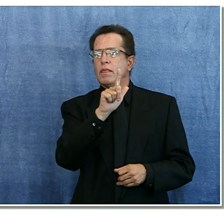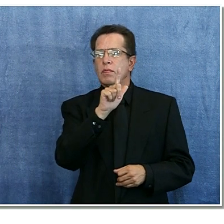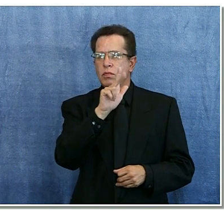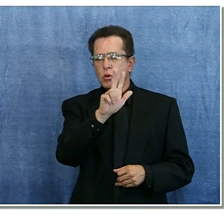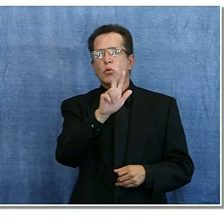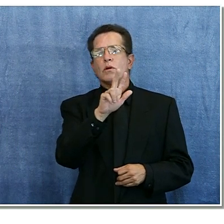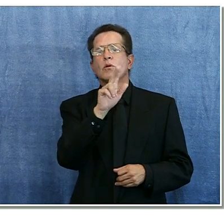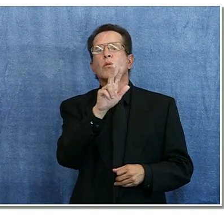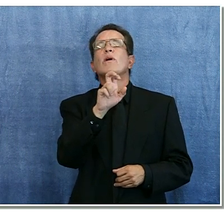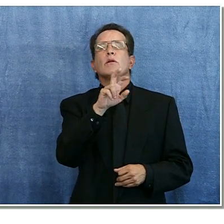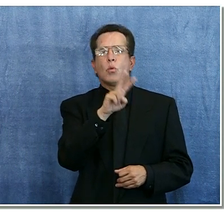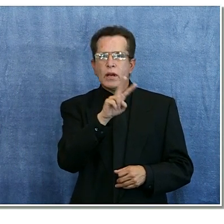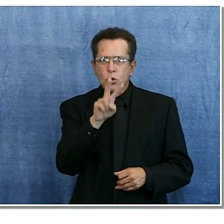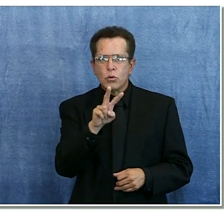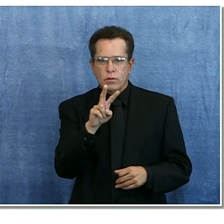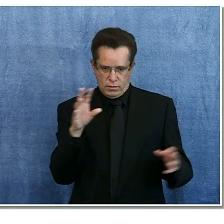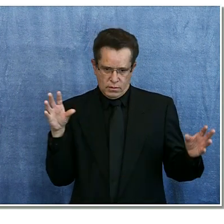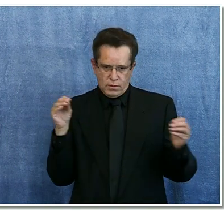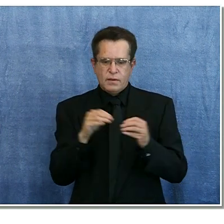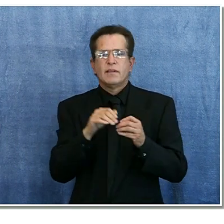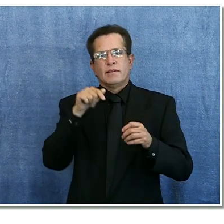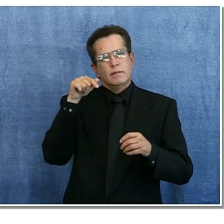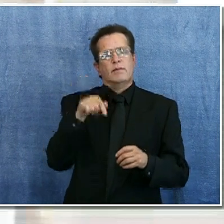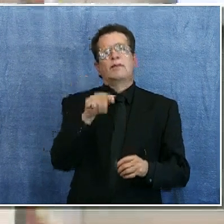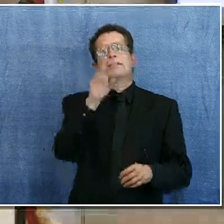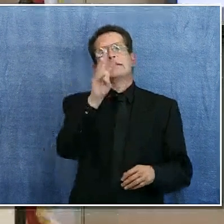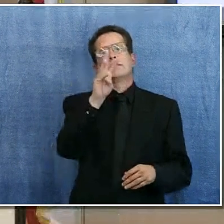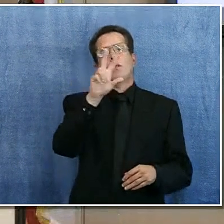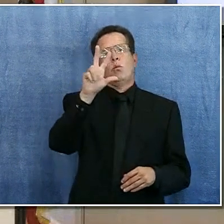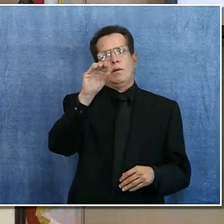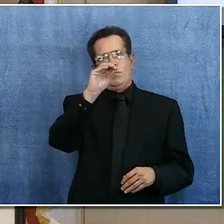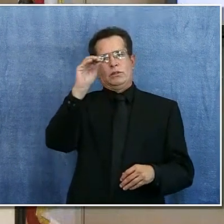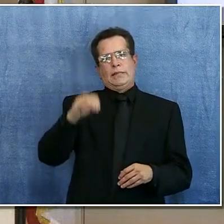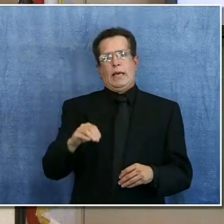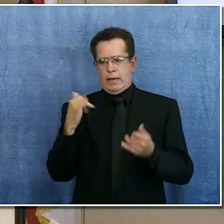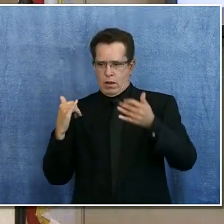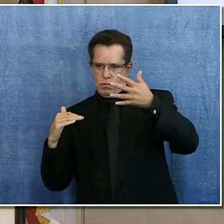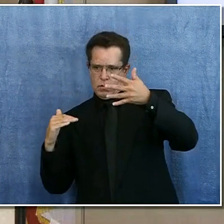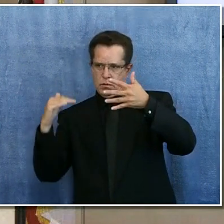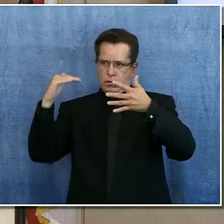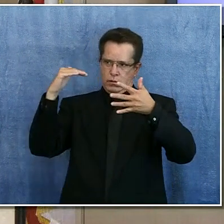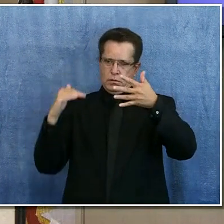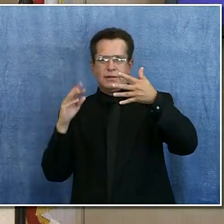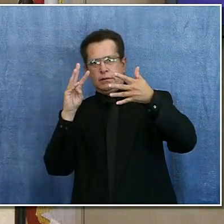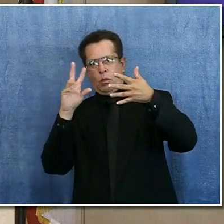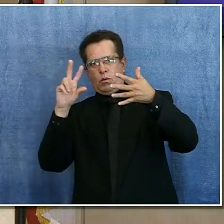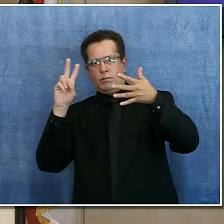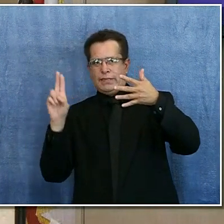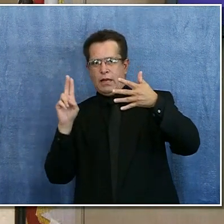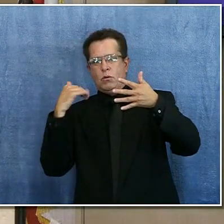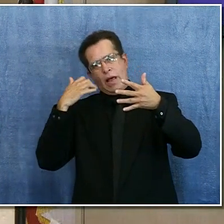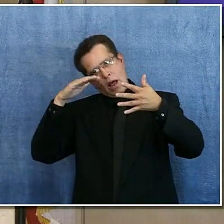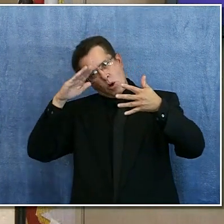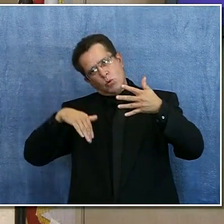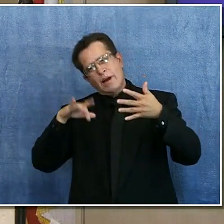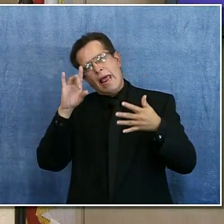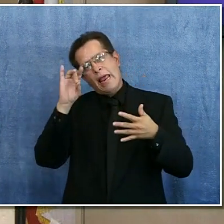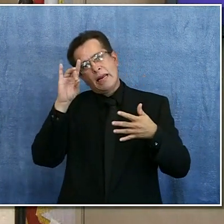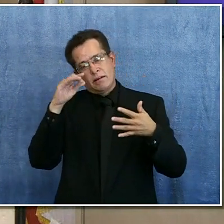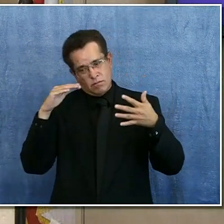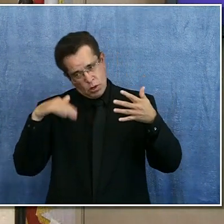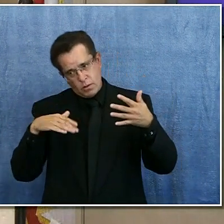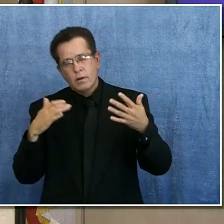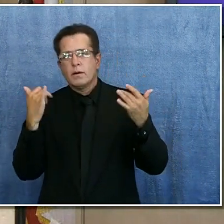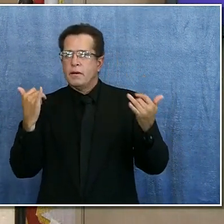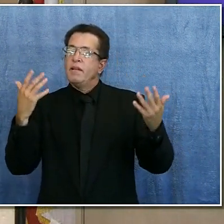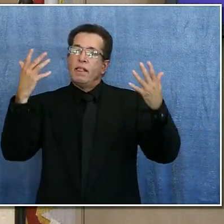447, which puts us at 63% of our ICU beds are presently occupied. That concludes my section of the report. I'll now turn it over to Dr. Wooten for the Public